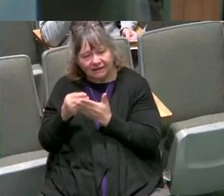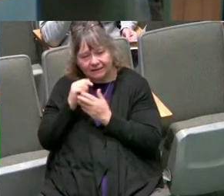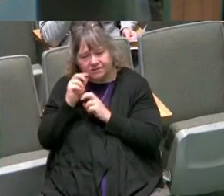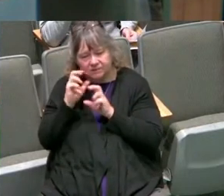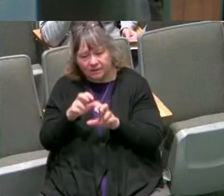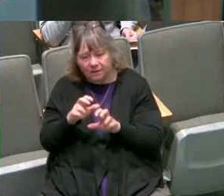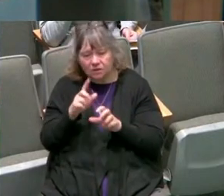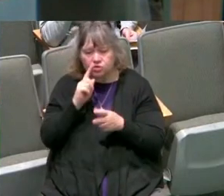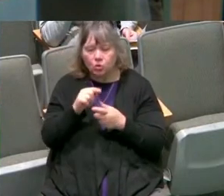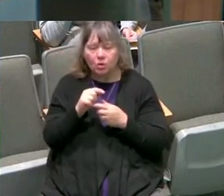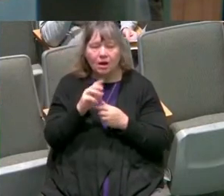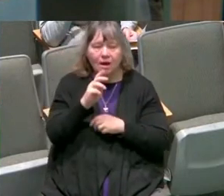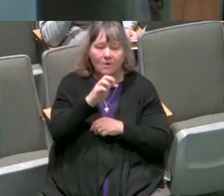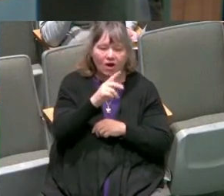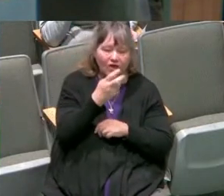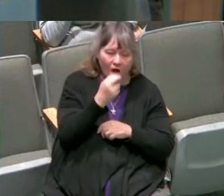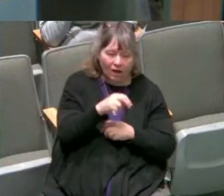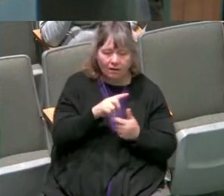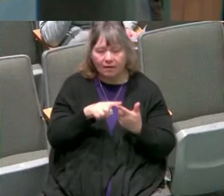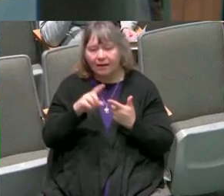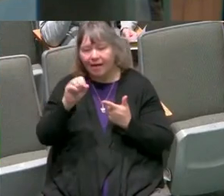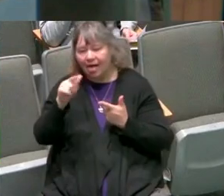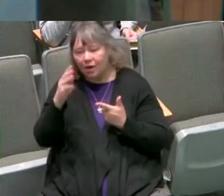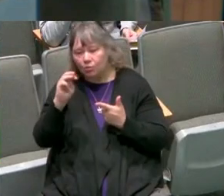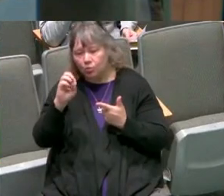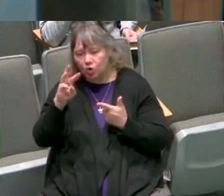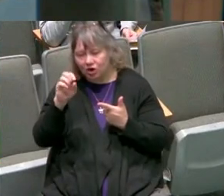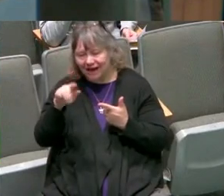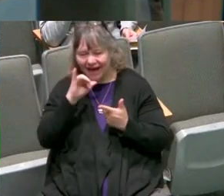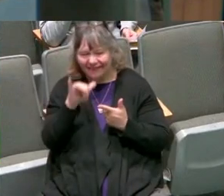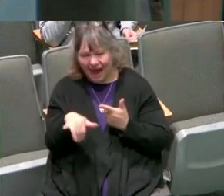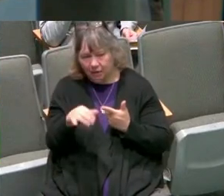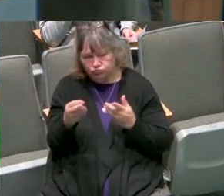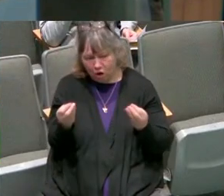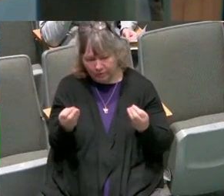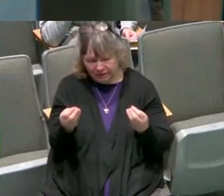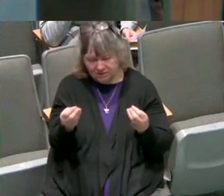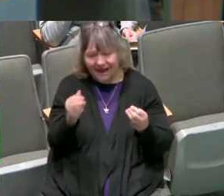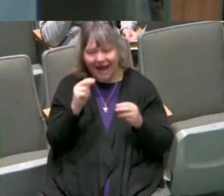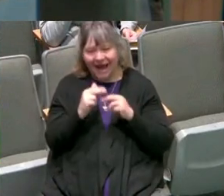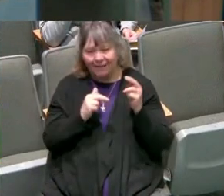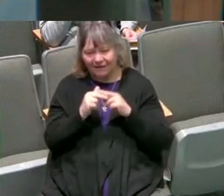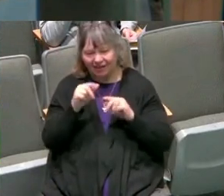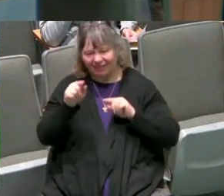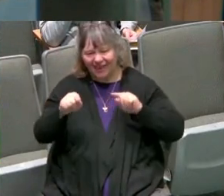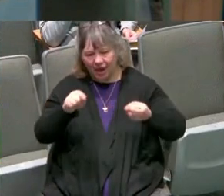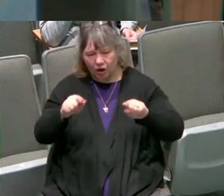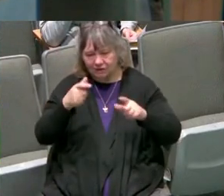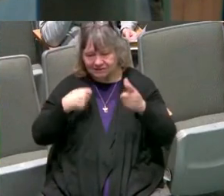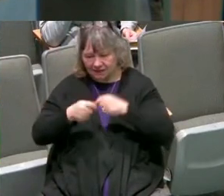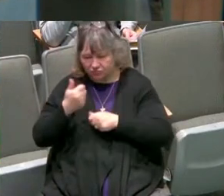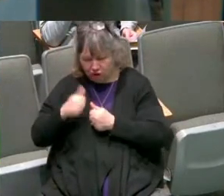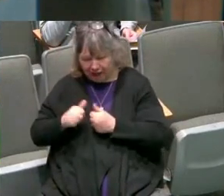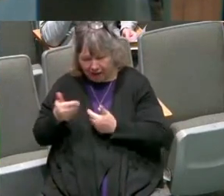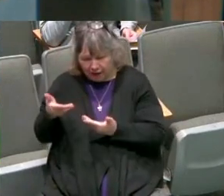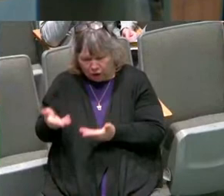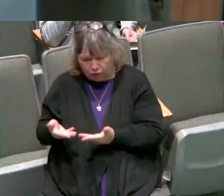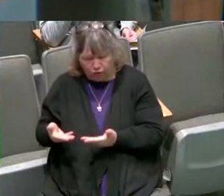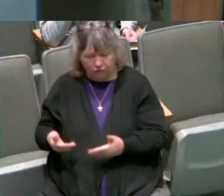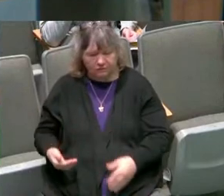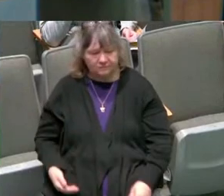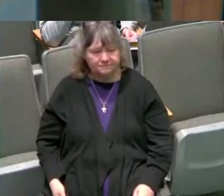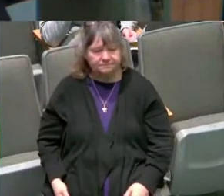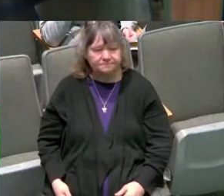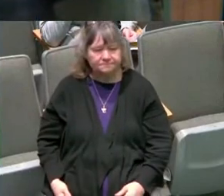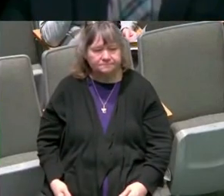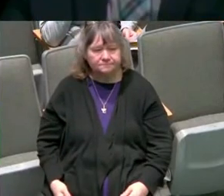Marathon Elmwood over on that property and build there rather than trying to do it here